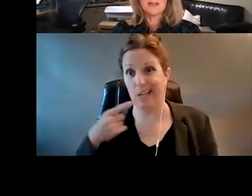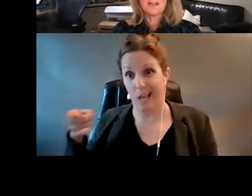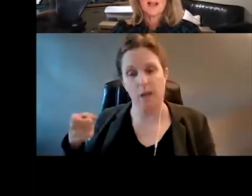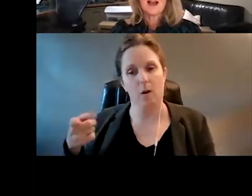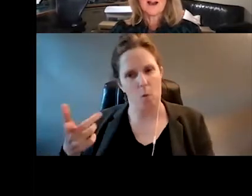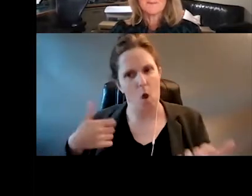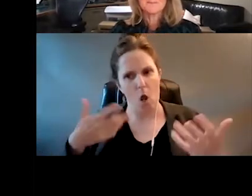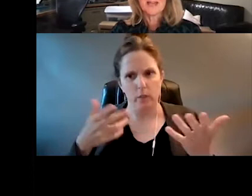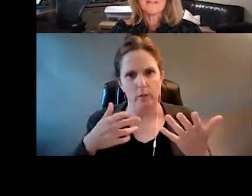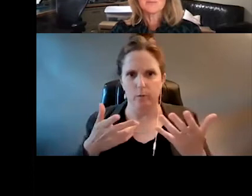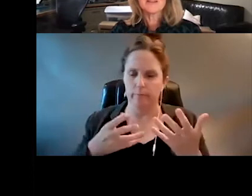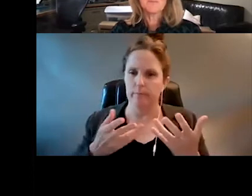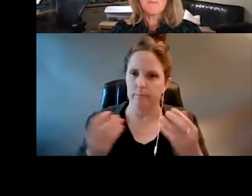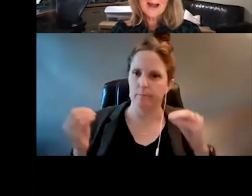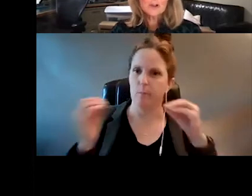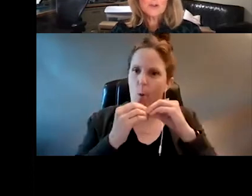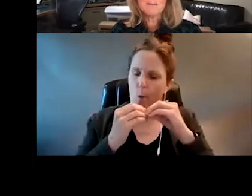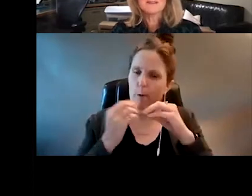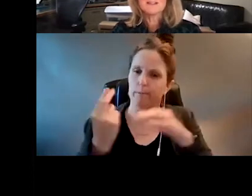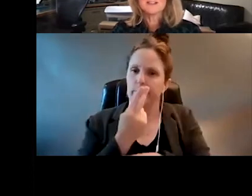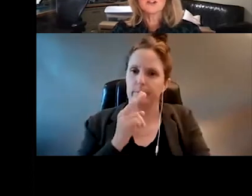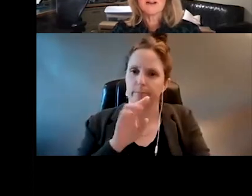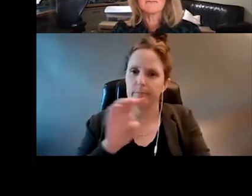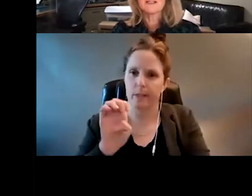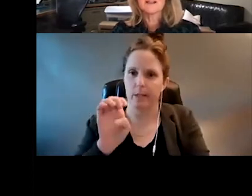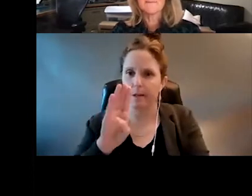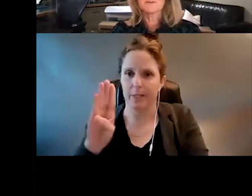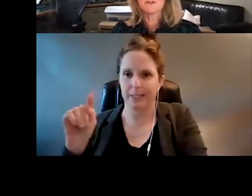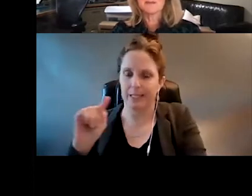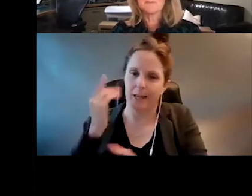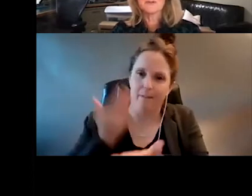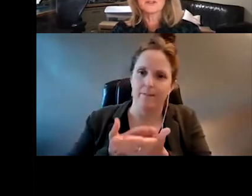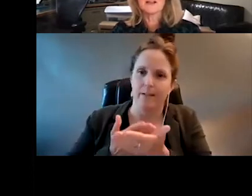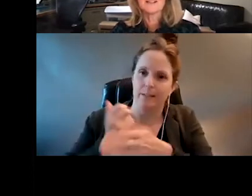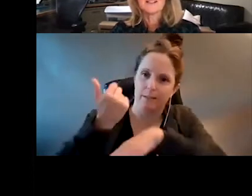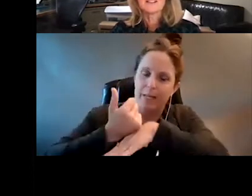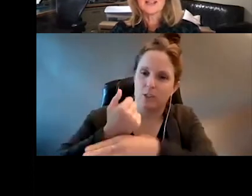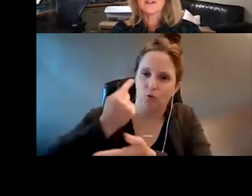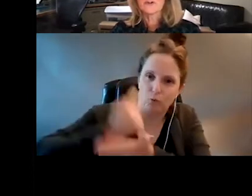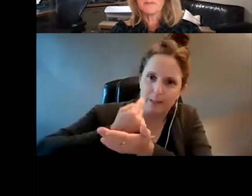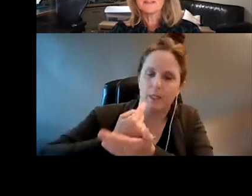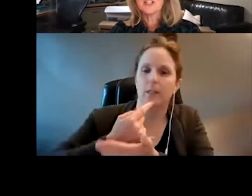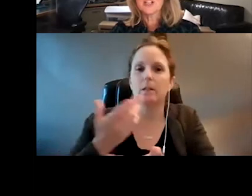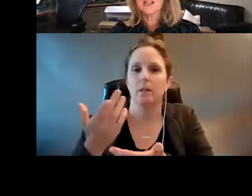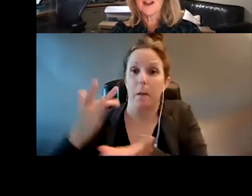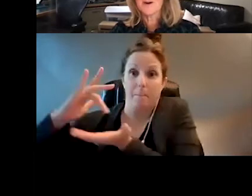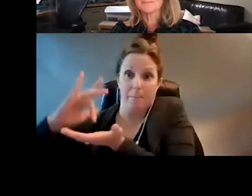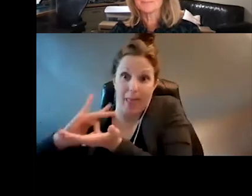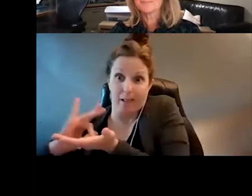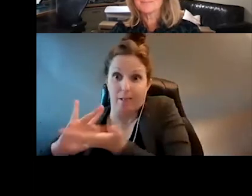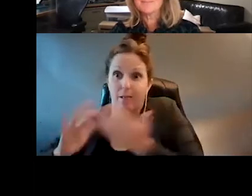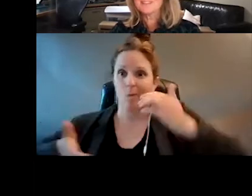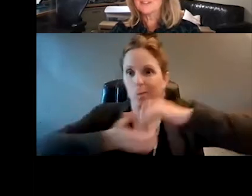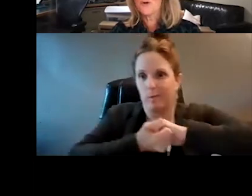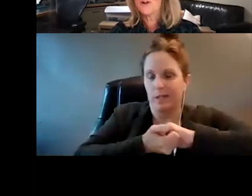other states to see if this is something that can really help people. And as Commissioner Doyle said,